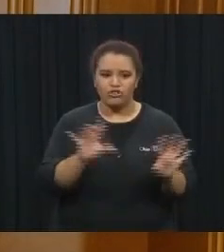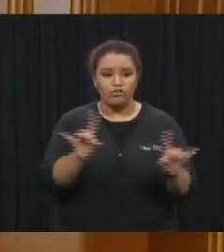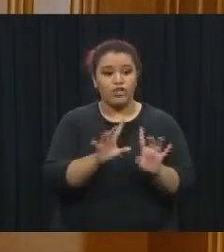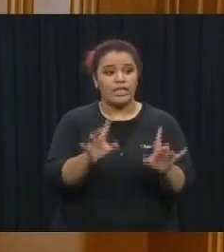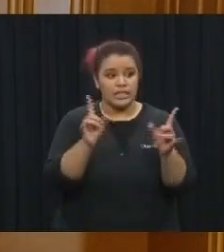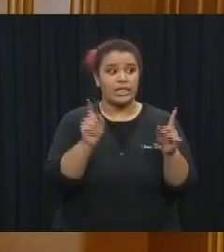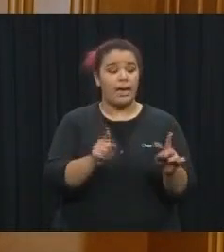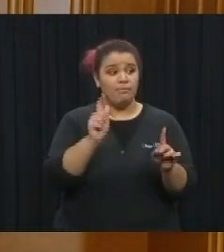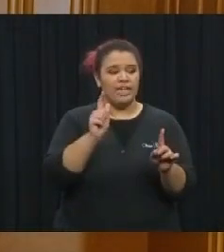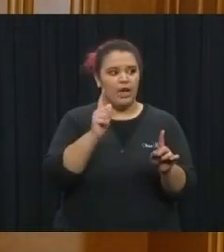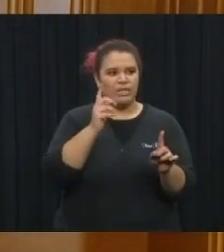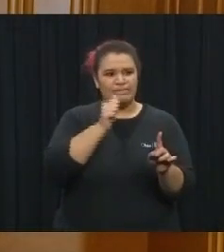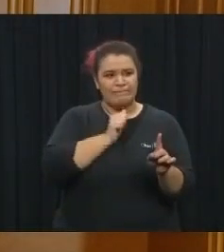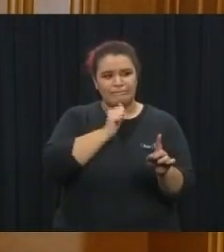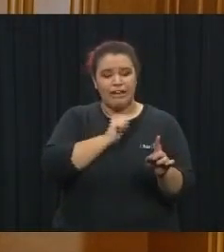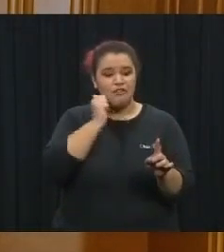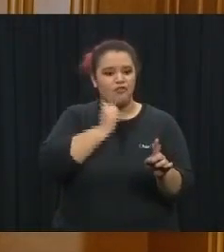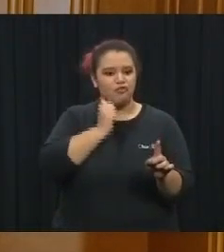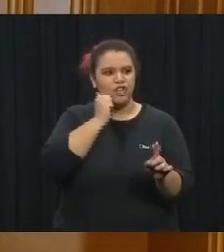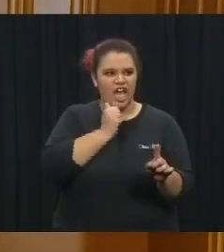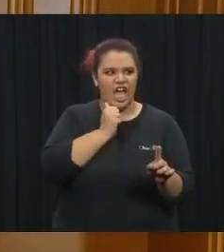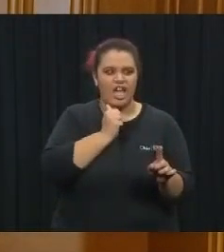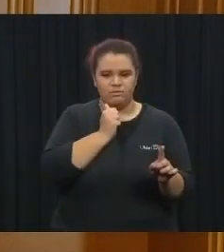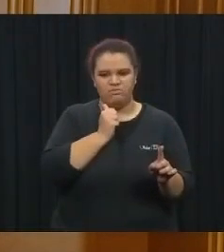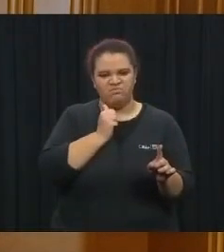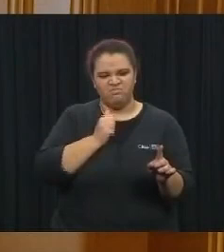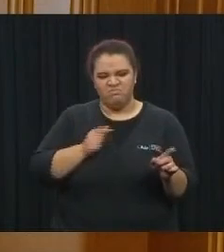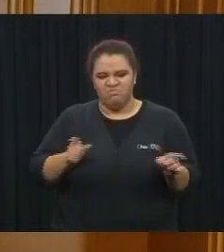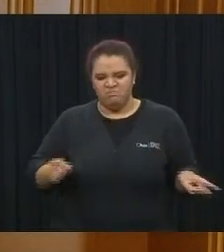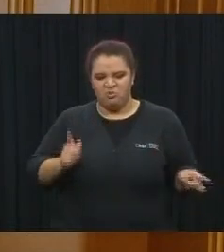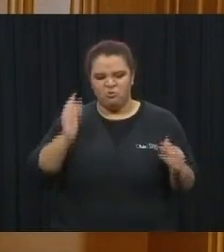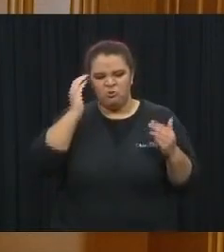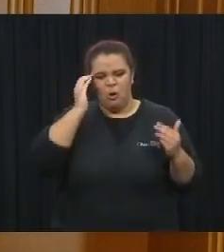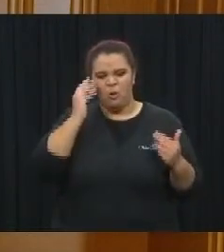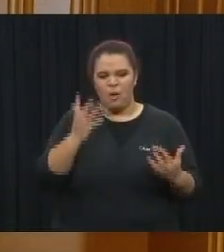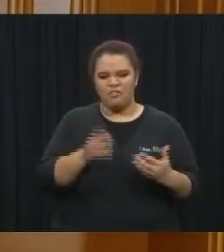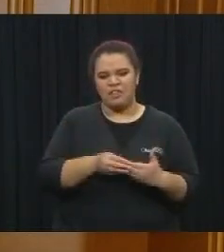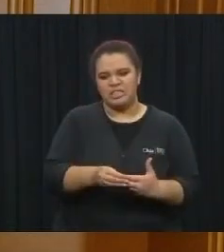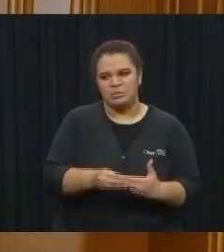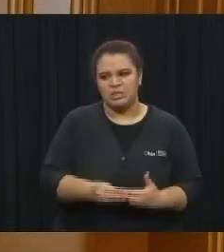every single day. Thanks, Governor.